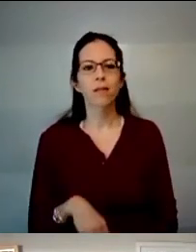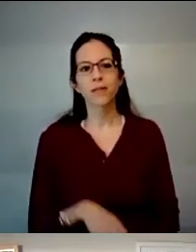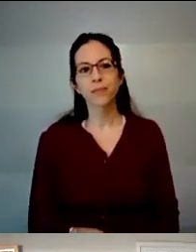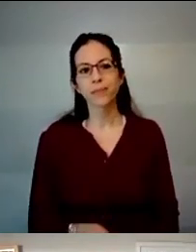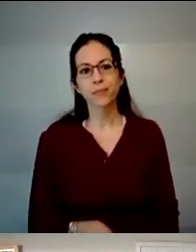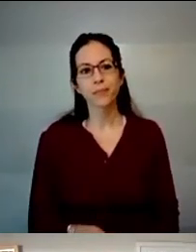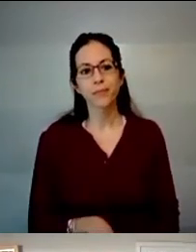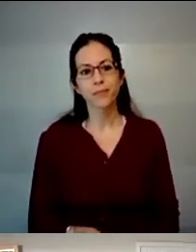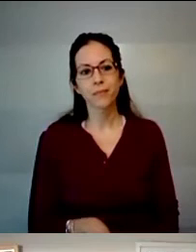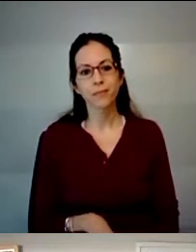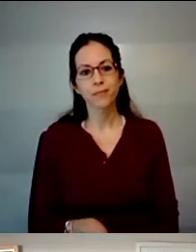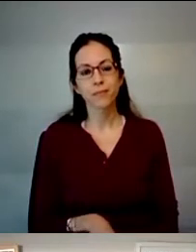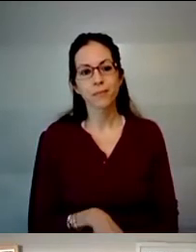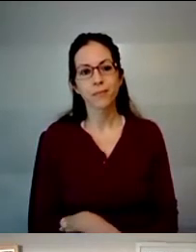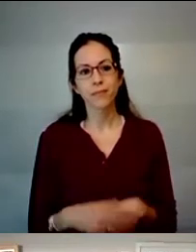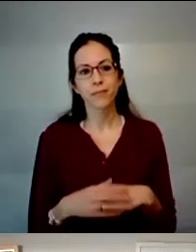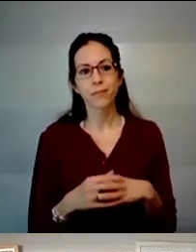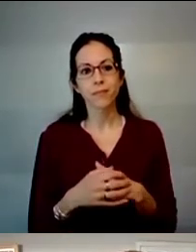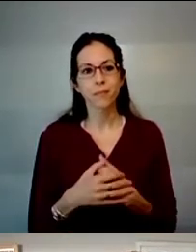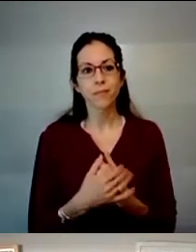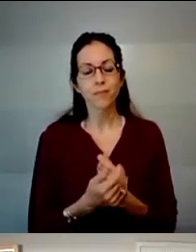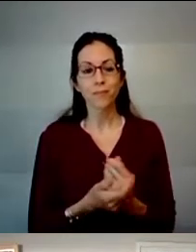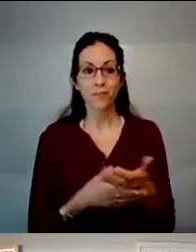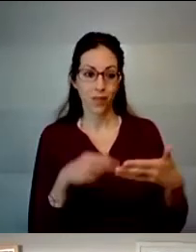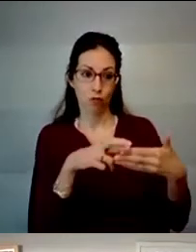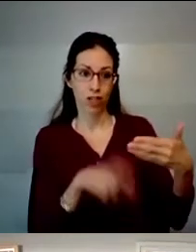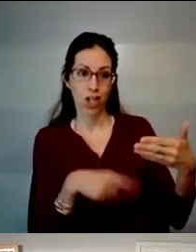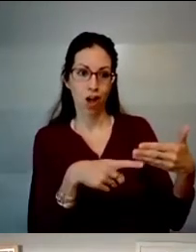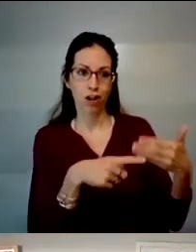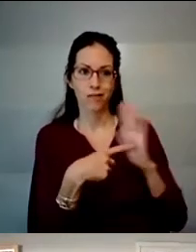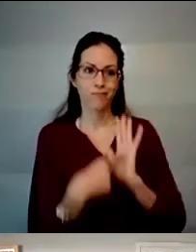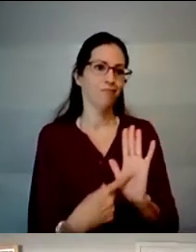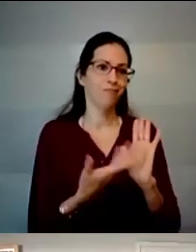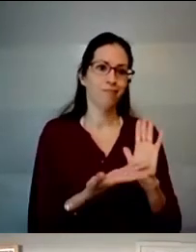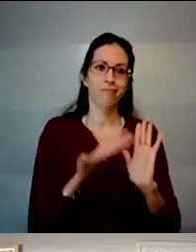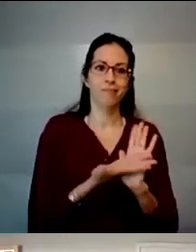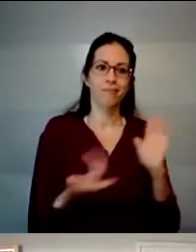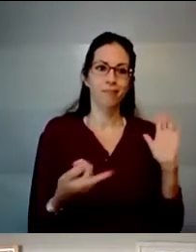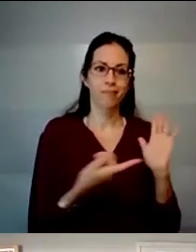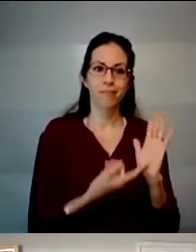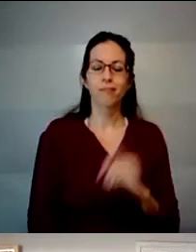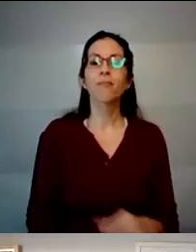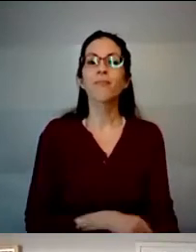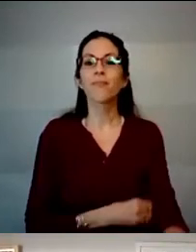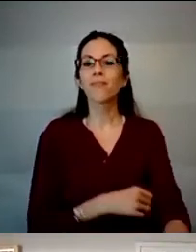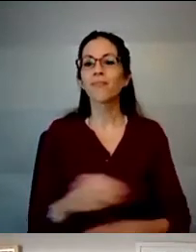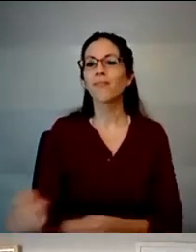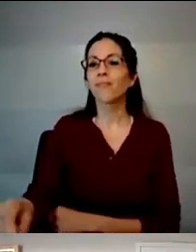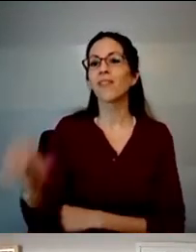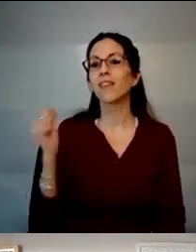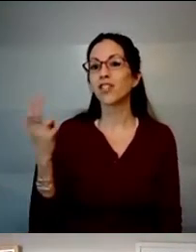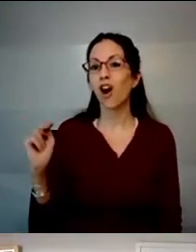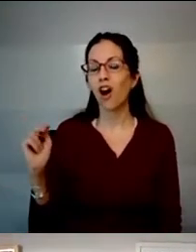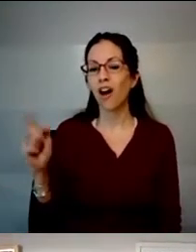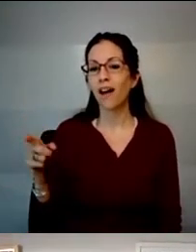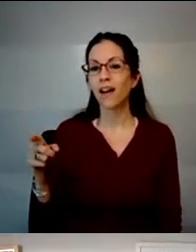think, you know, the results speak for themselves, I think. Great. Sean, anything you want to add?